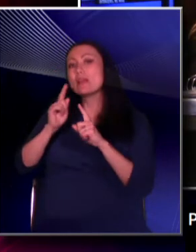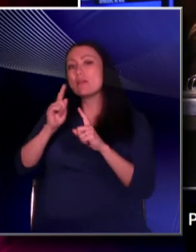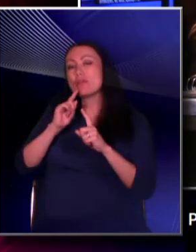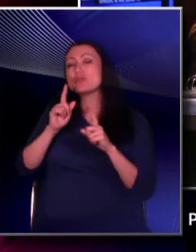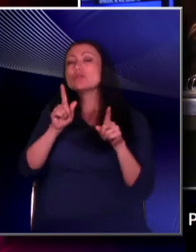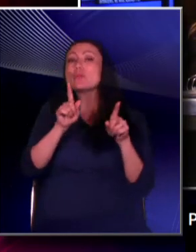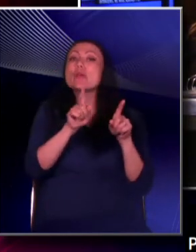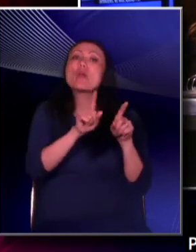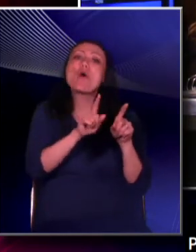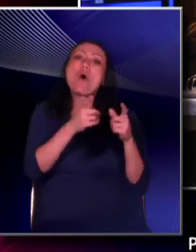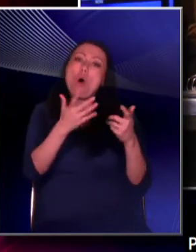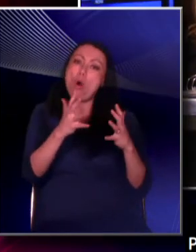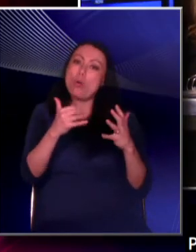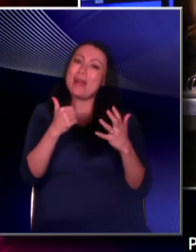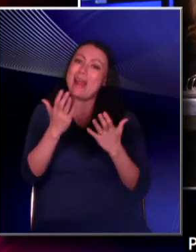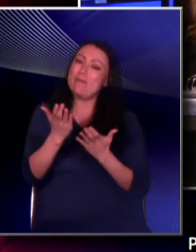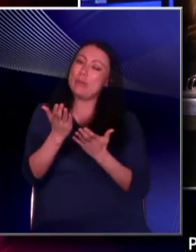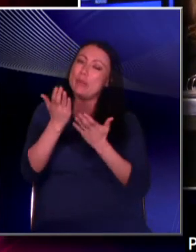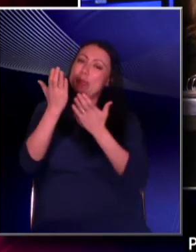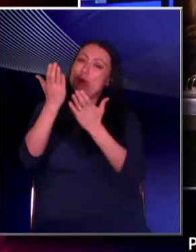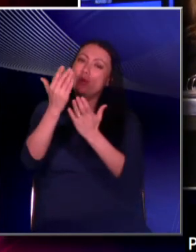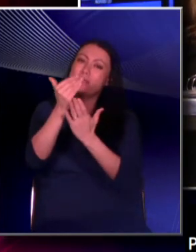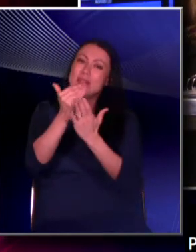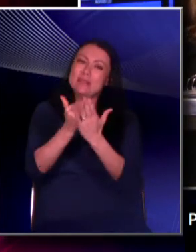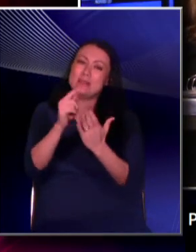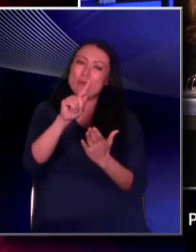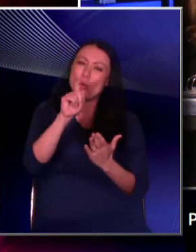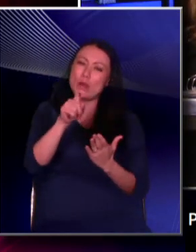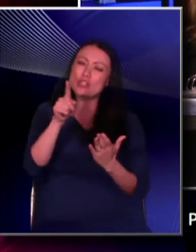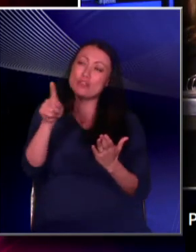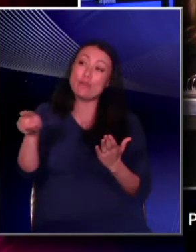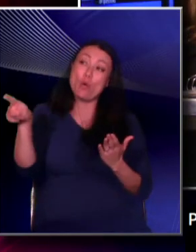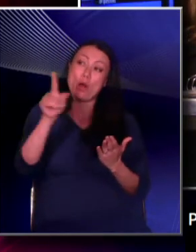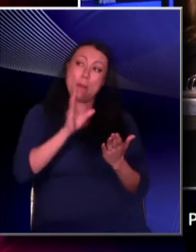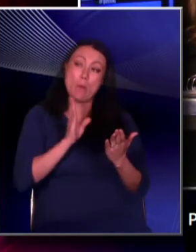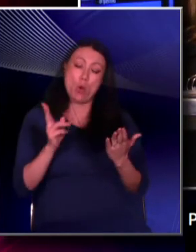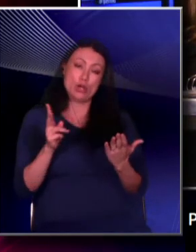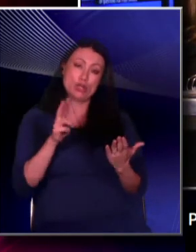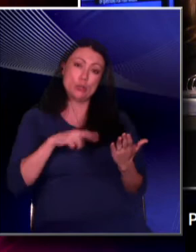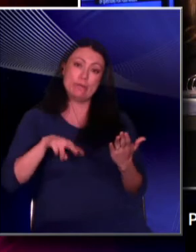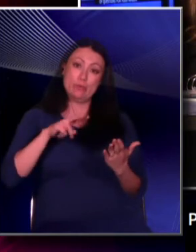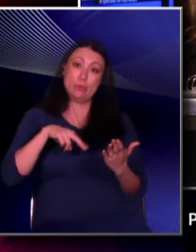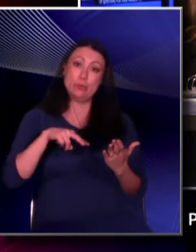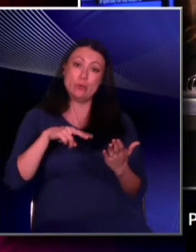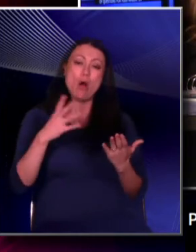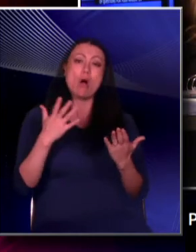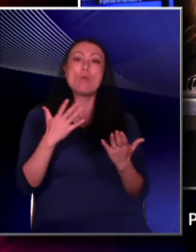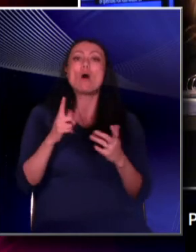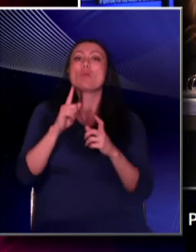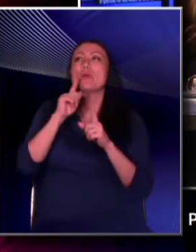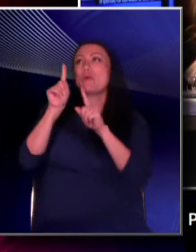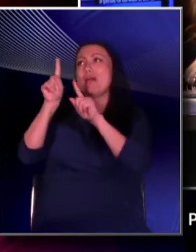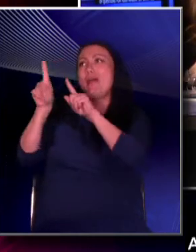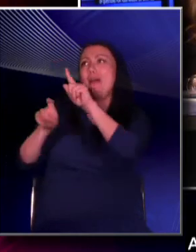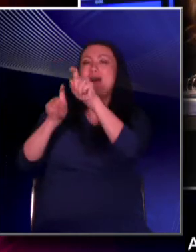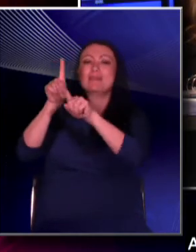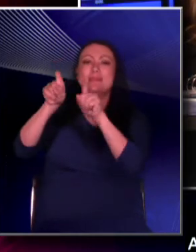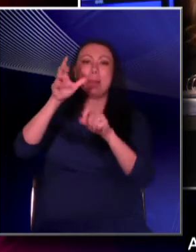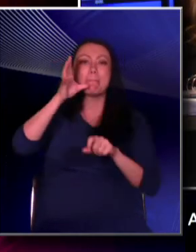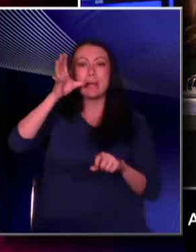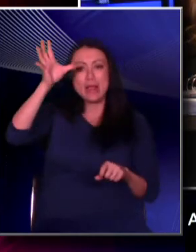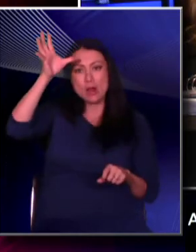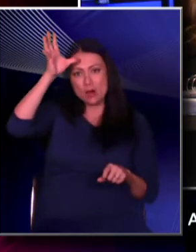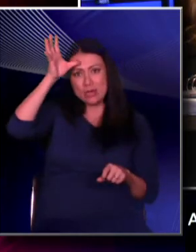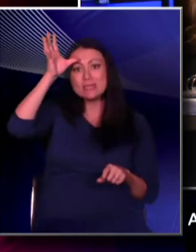a proposed list of questions for your review on what we can be asking the parents